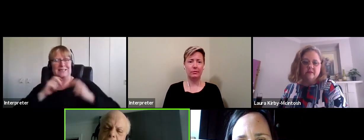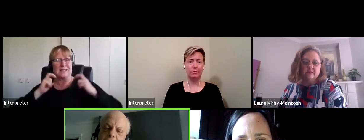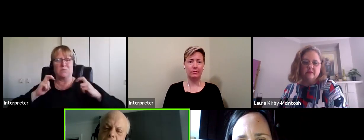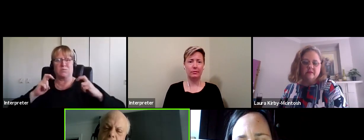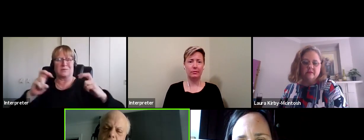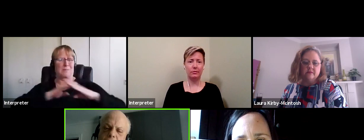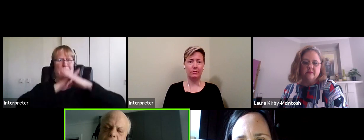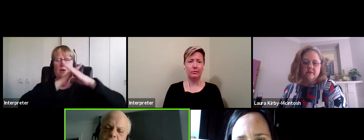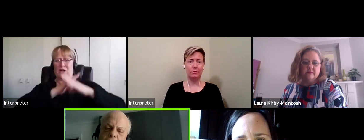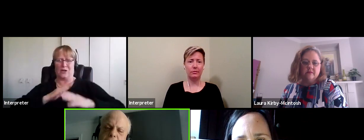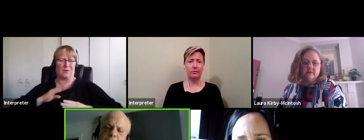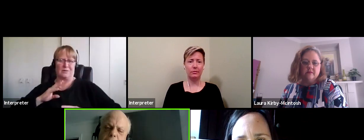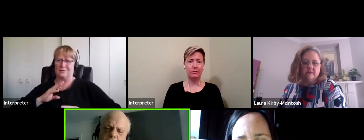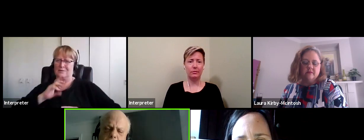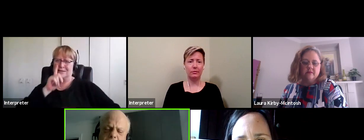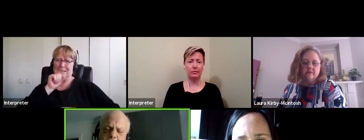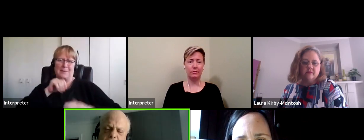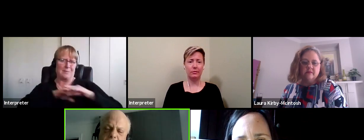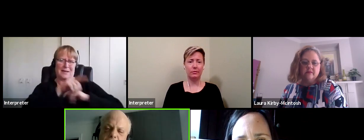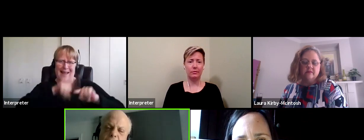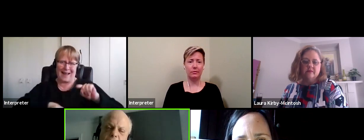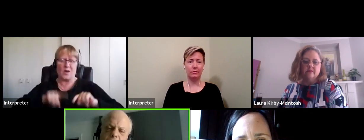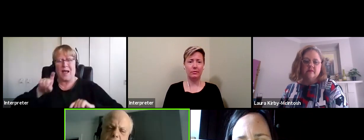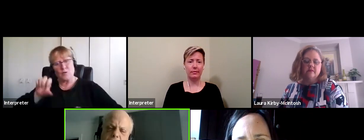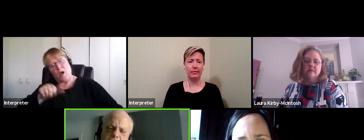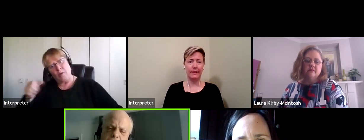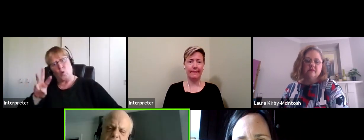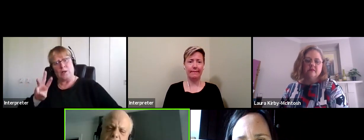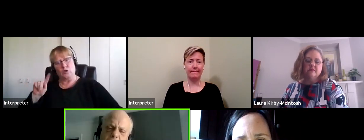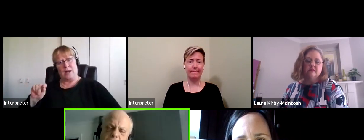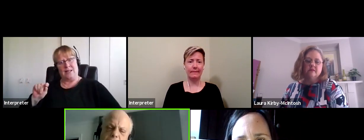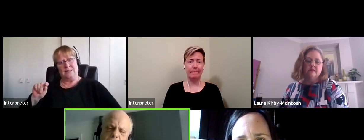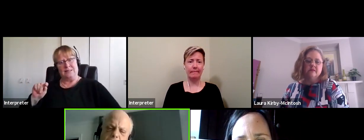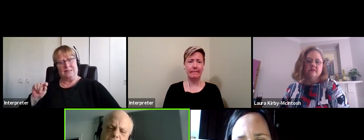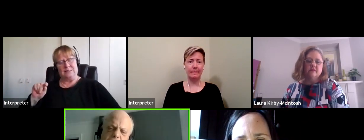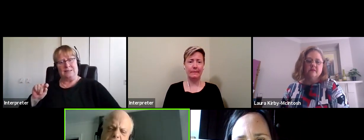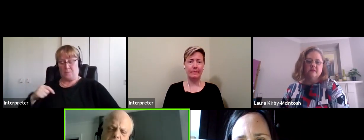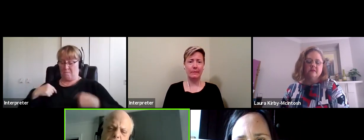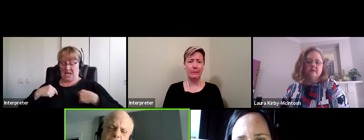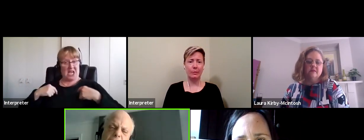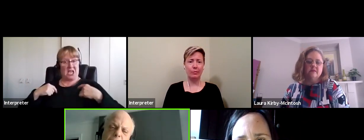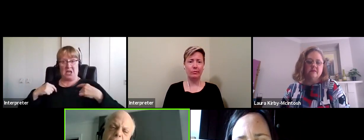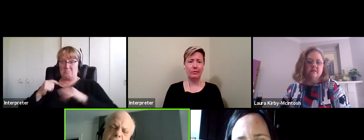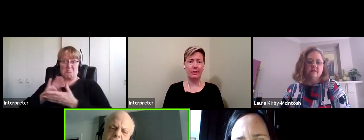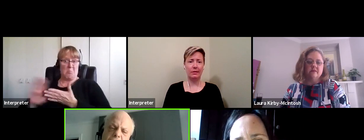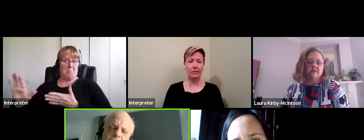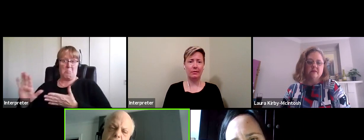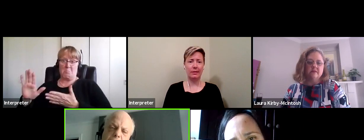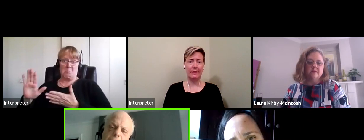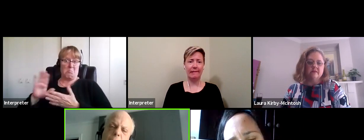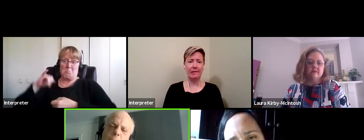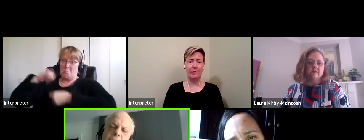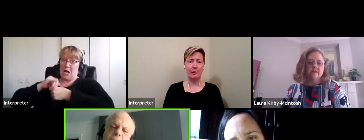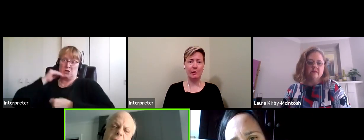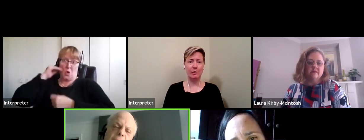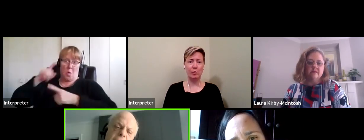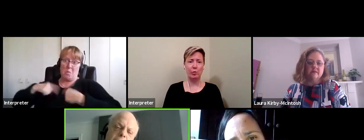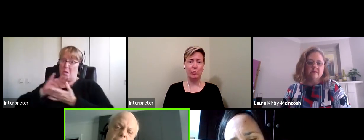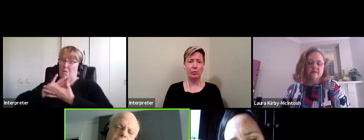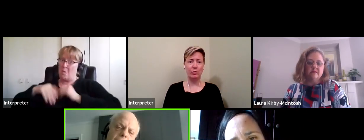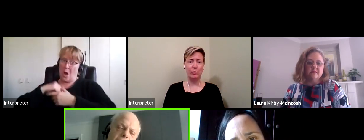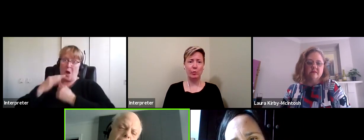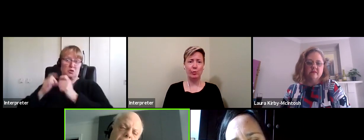accessibility barriers. So all they can use is paratransit. They don't have COVID. They don't think they have COVID. They've been isolating at home. They've been washing their